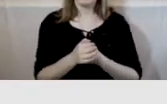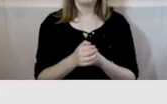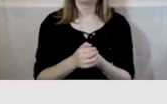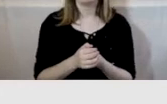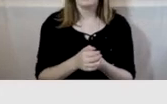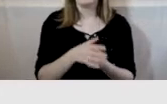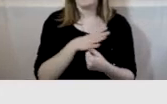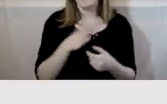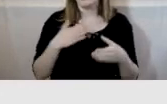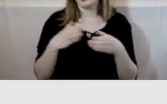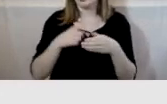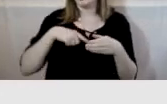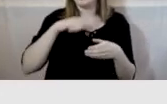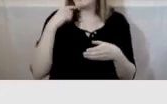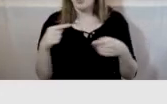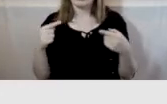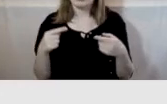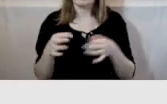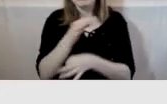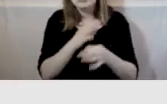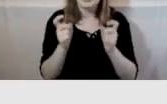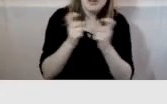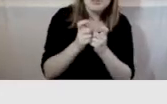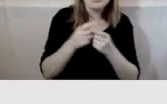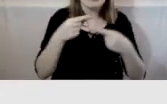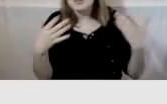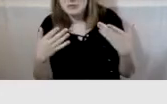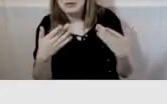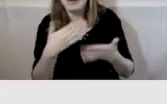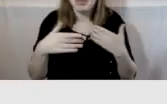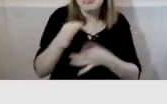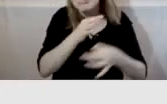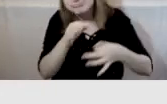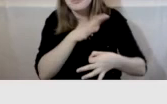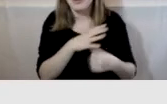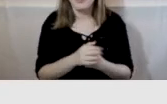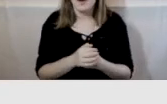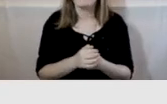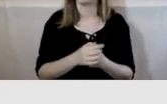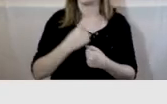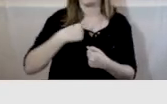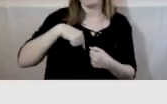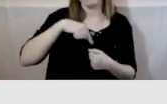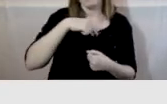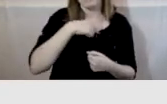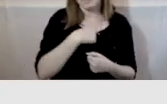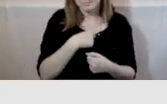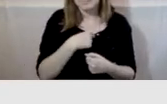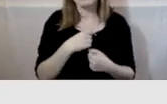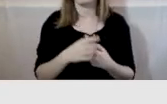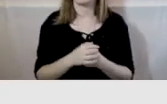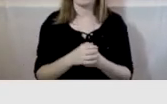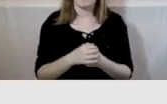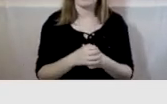and disagreements, but we decided that we have to have clear clear seeing